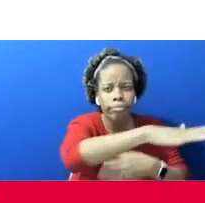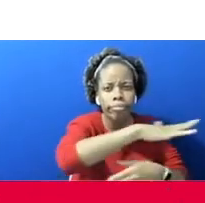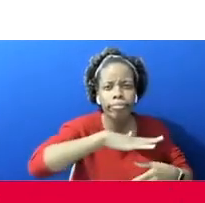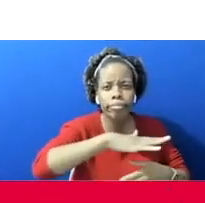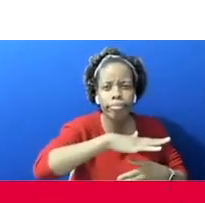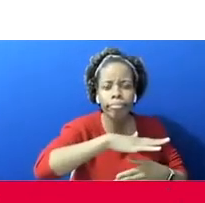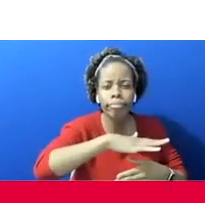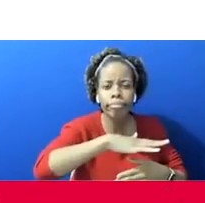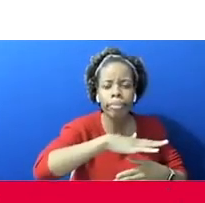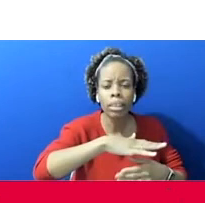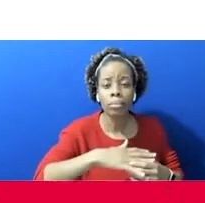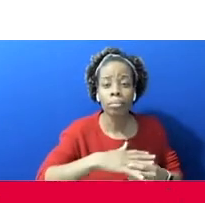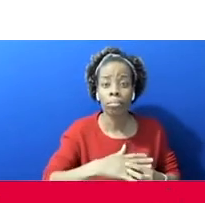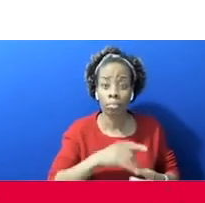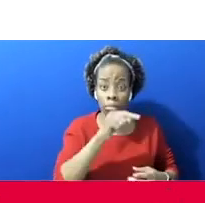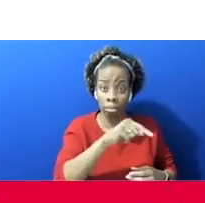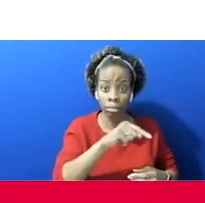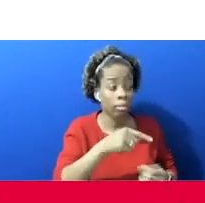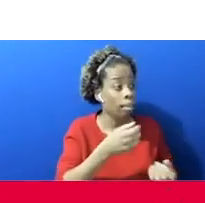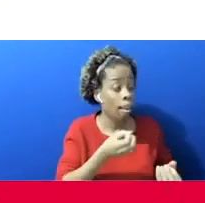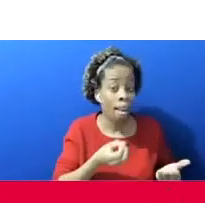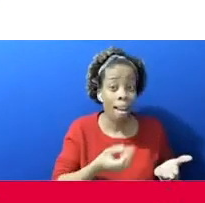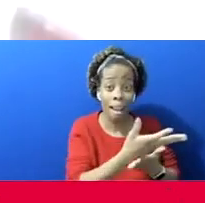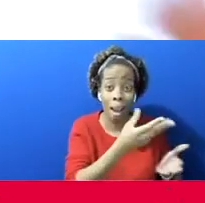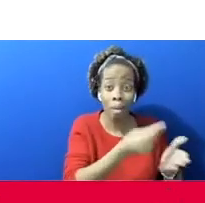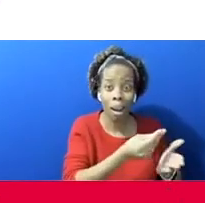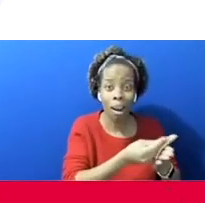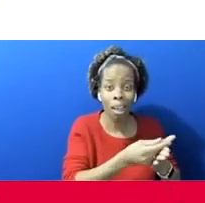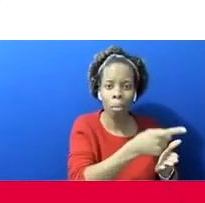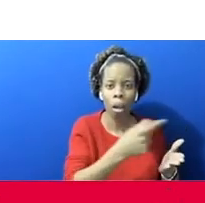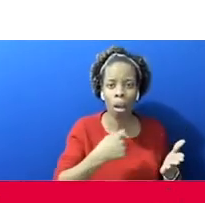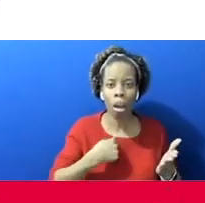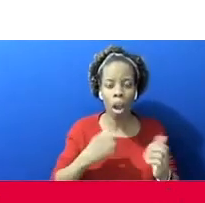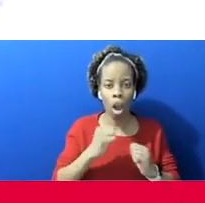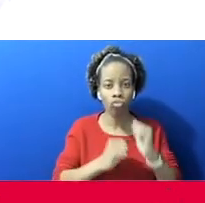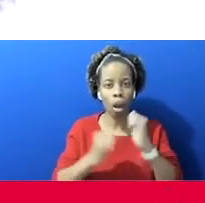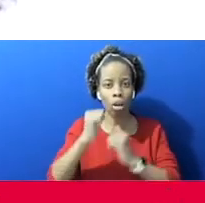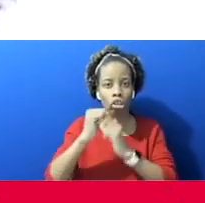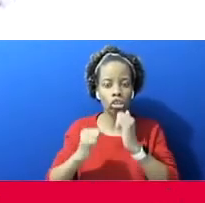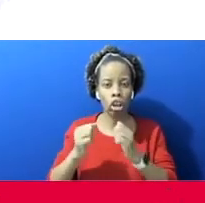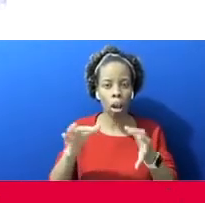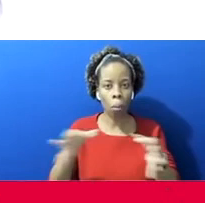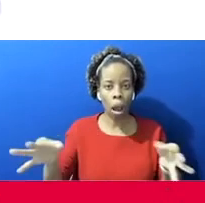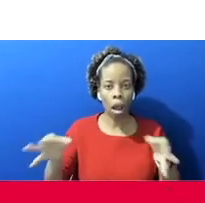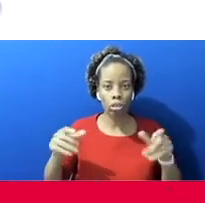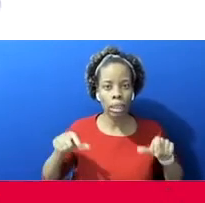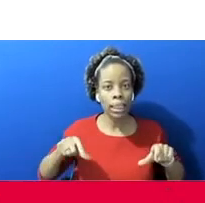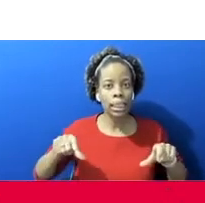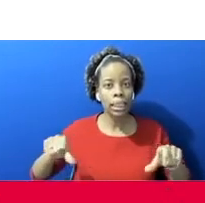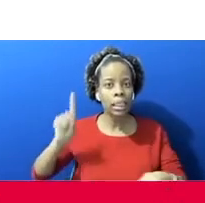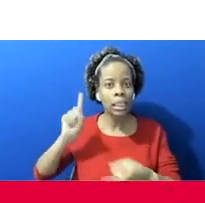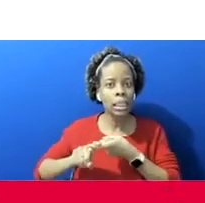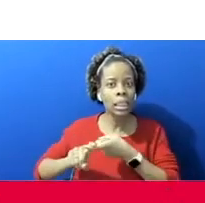keep the colonial and racial structures of the world as they are, because who wants